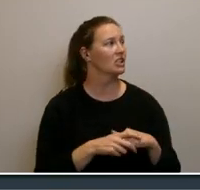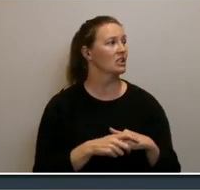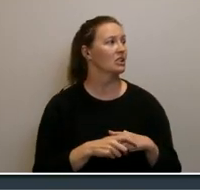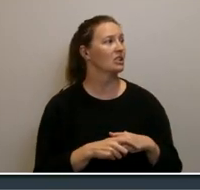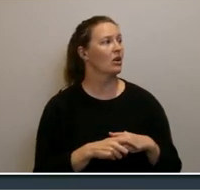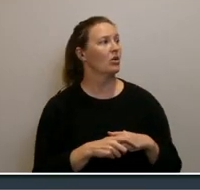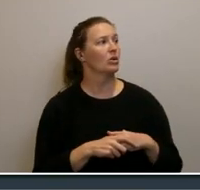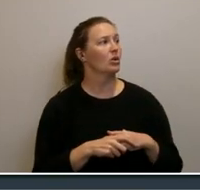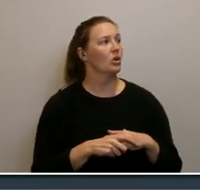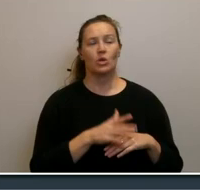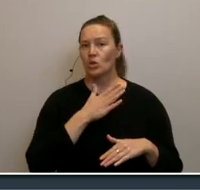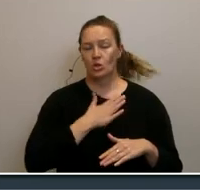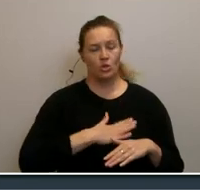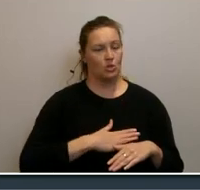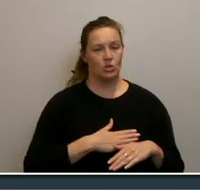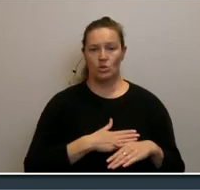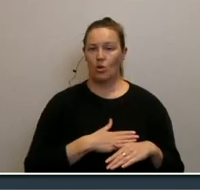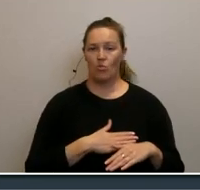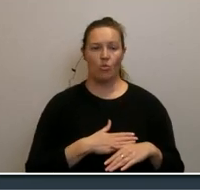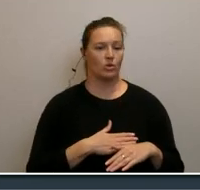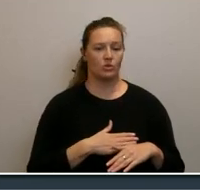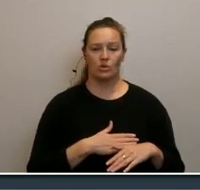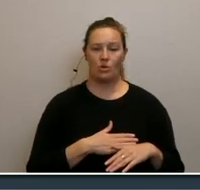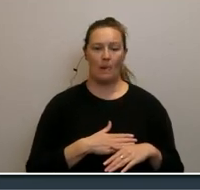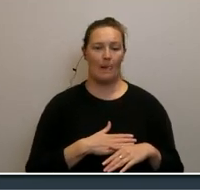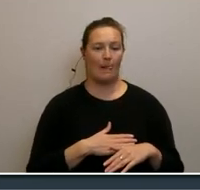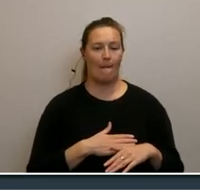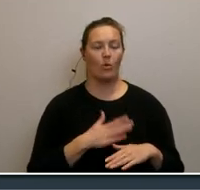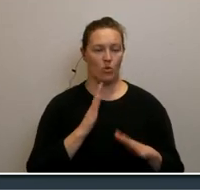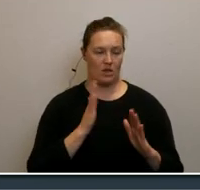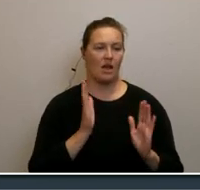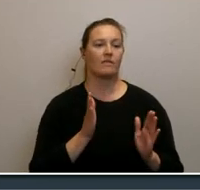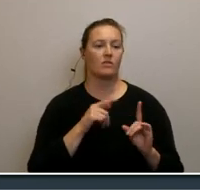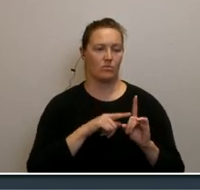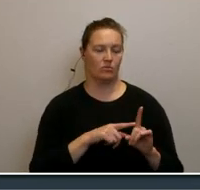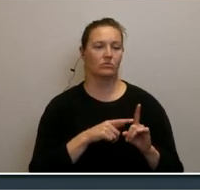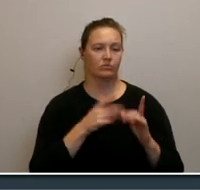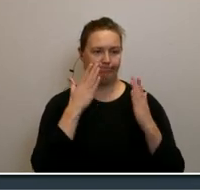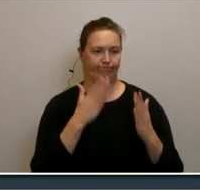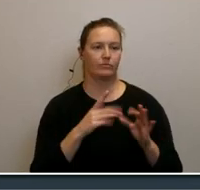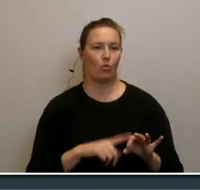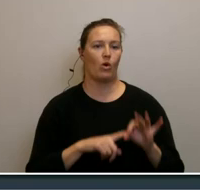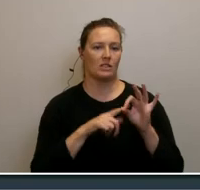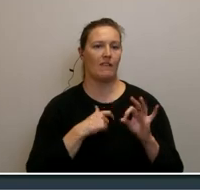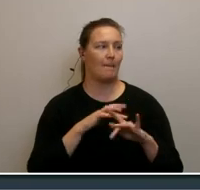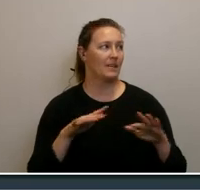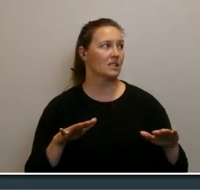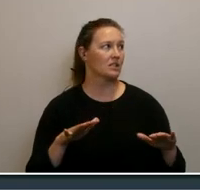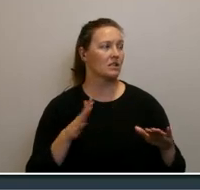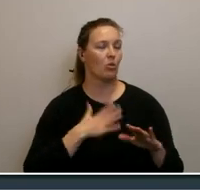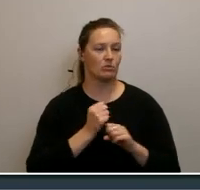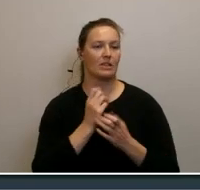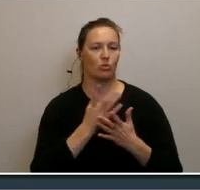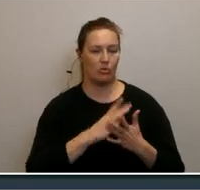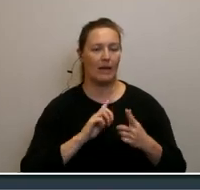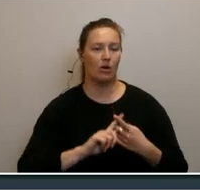world that we want to compromise our quality of our beach here, and it will be treated on a way that we got some longevity